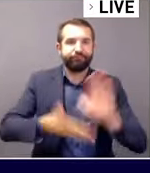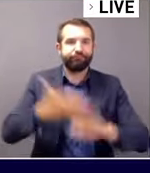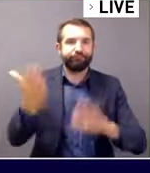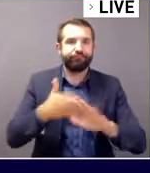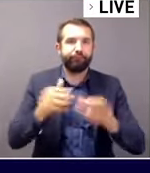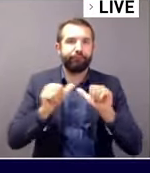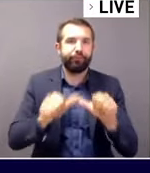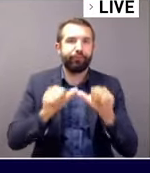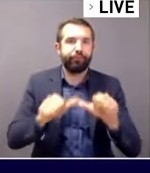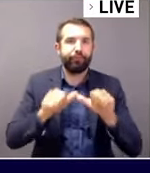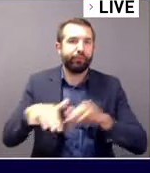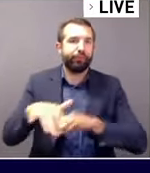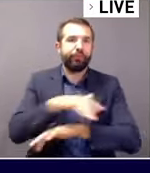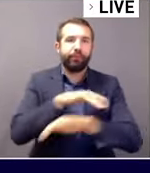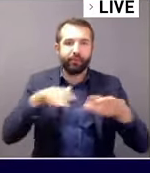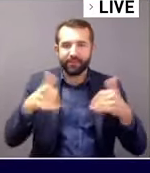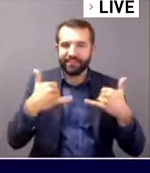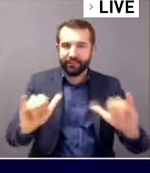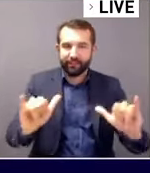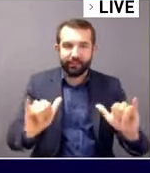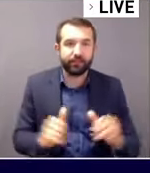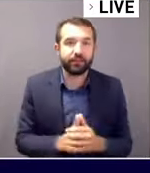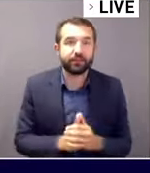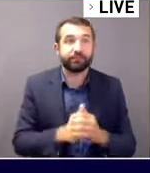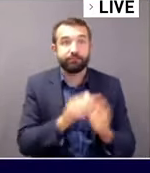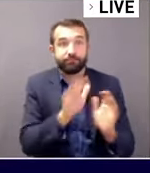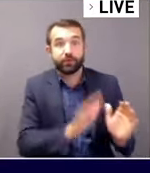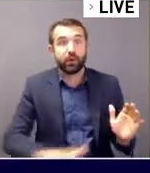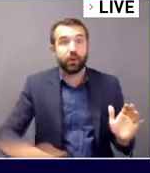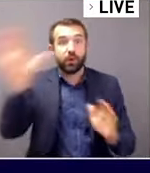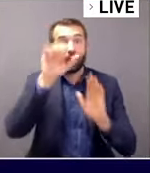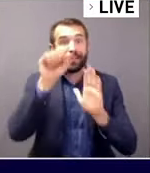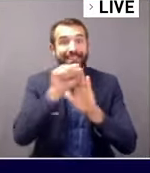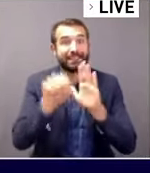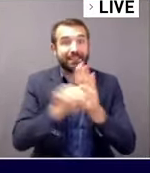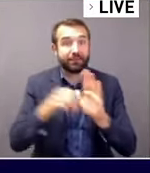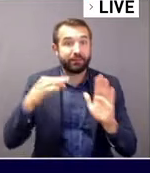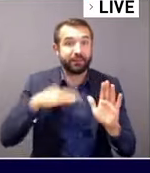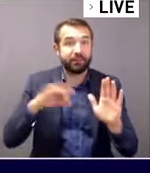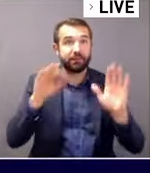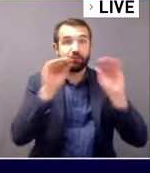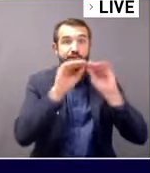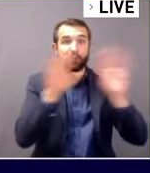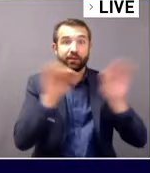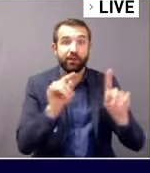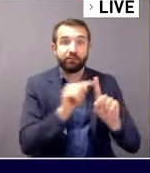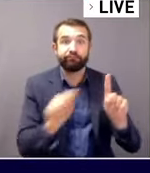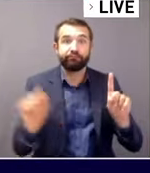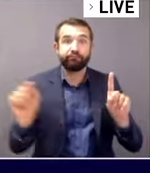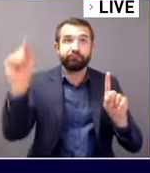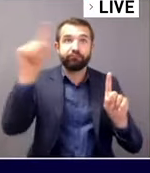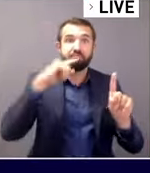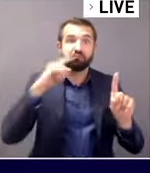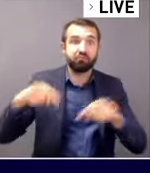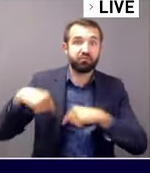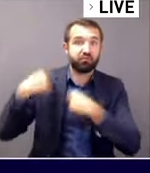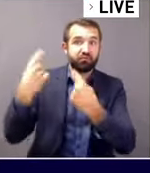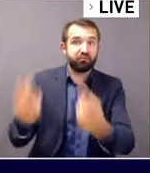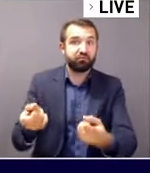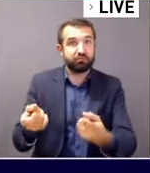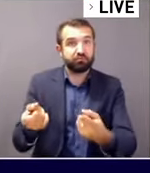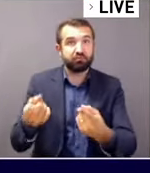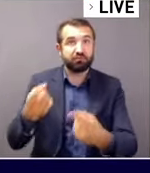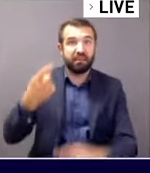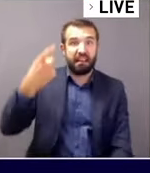Right now across the state, about half of the outbreaks that Maine CDC is involved with are in